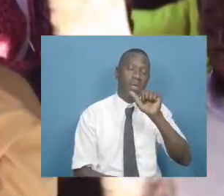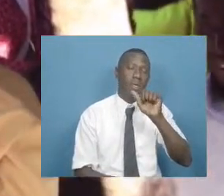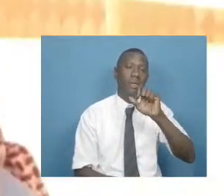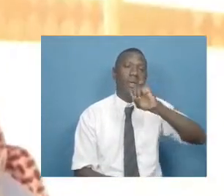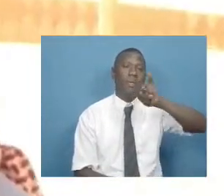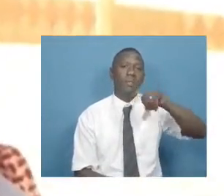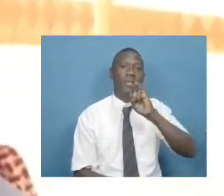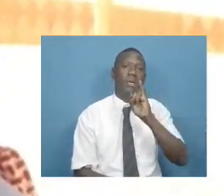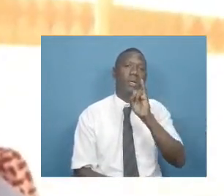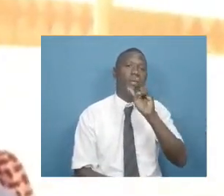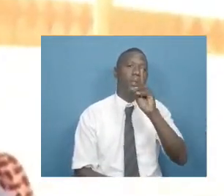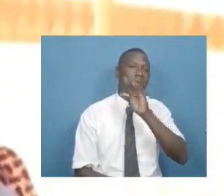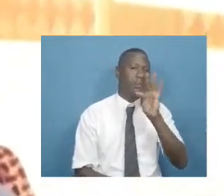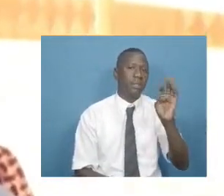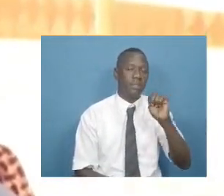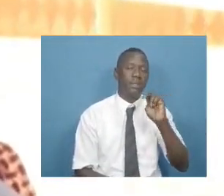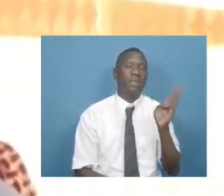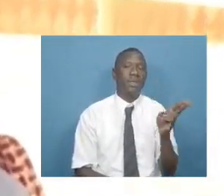Allah.